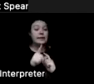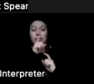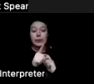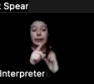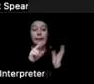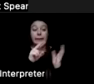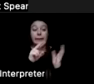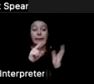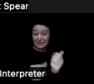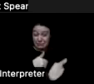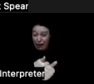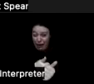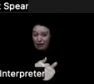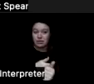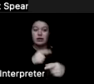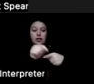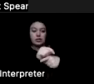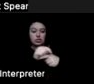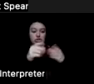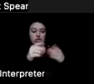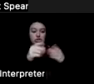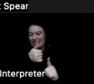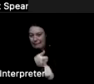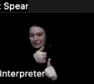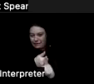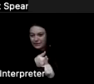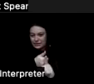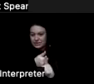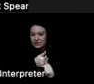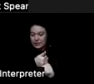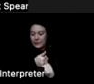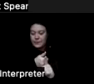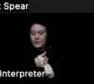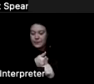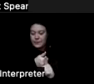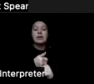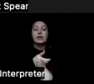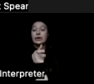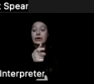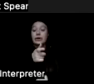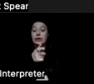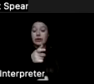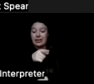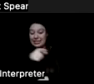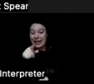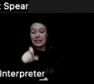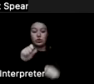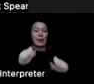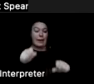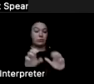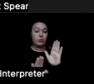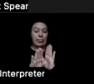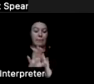by the trainees themselves. And they are really supposed to help the trainees develop their own sense